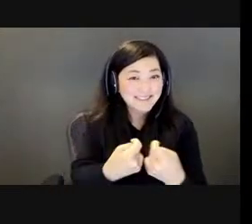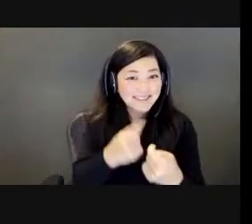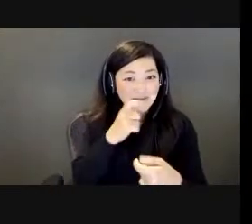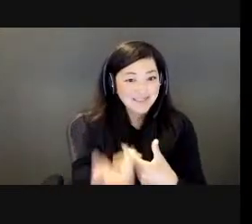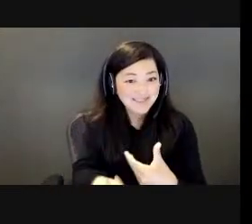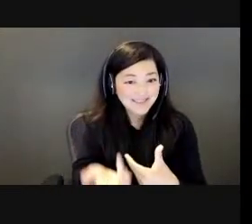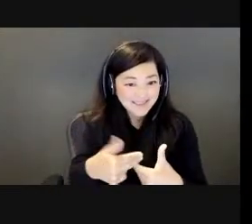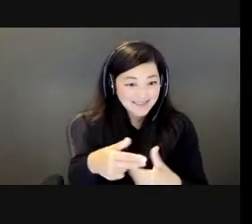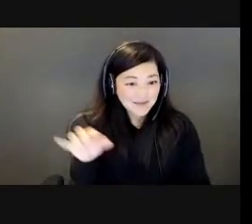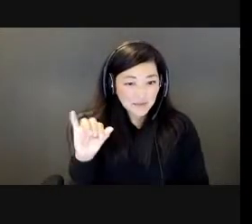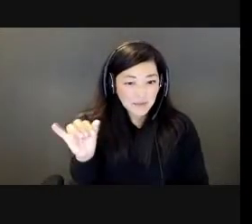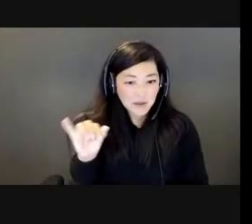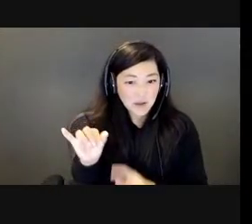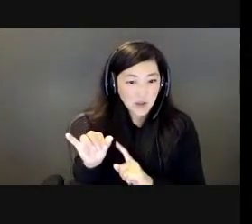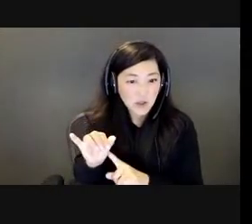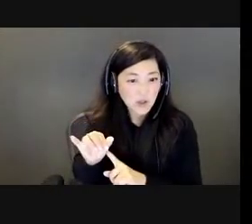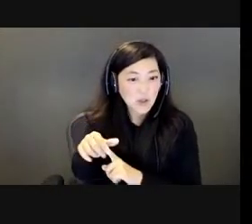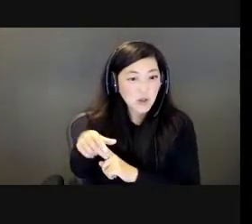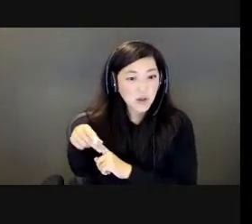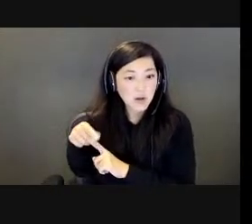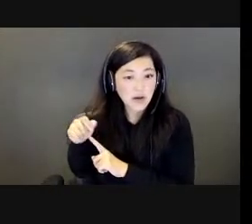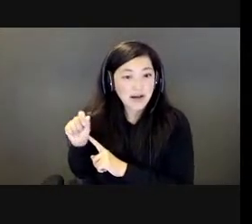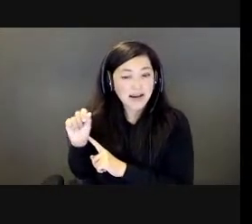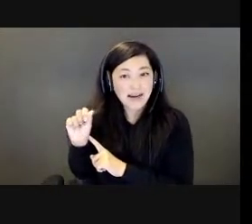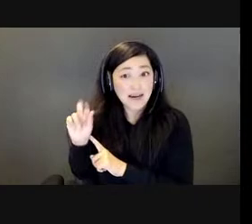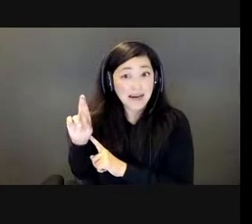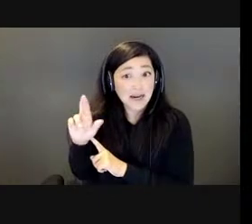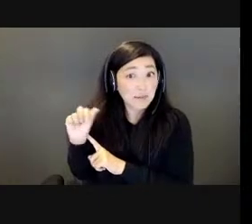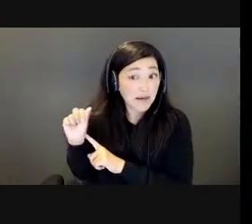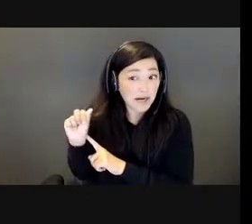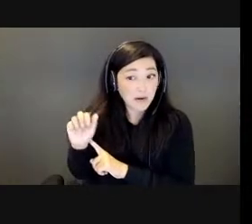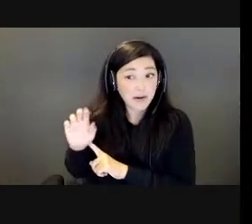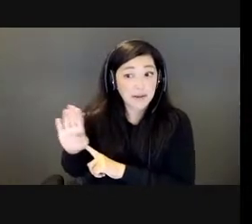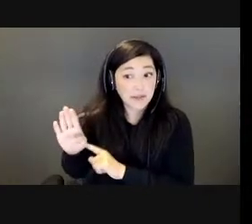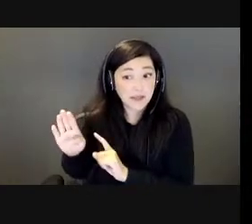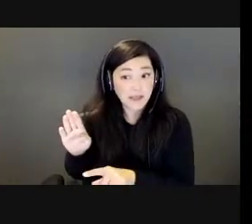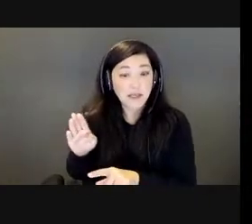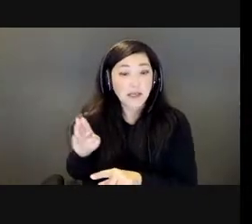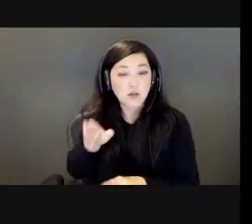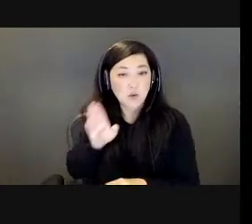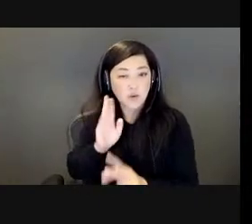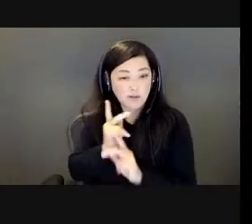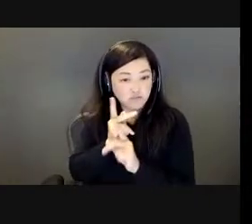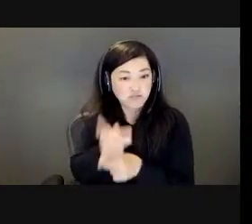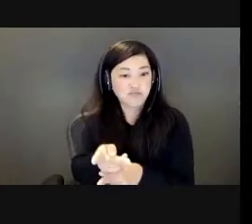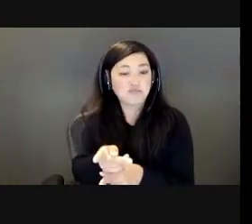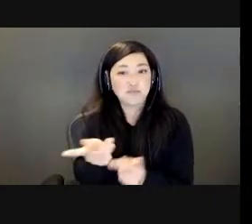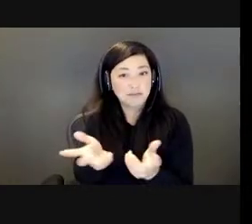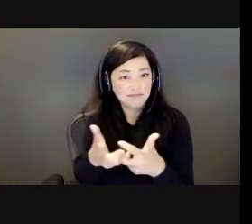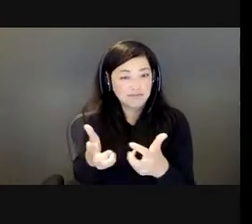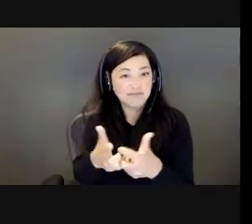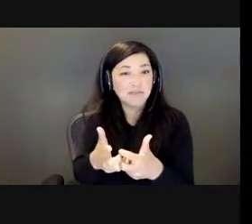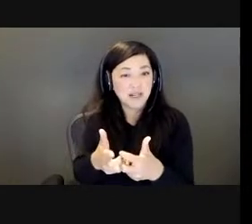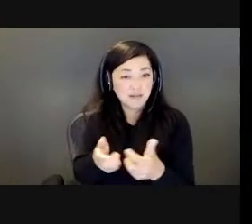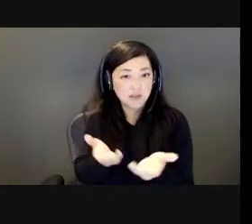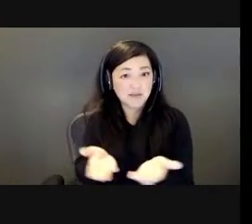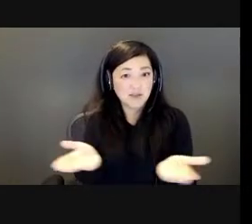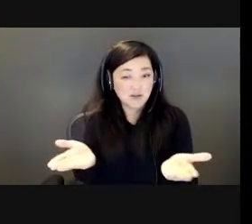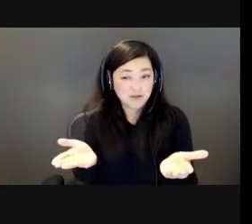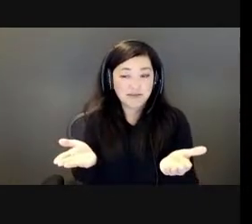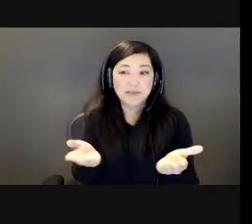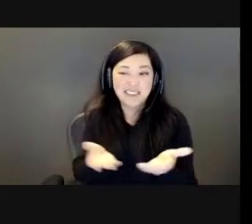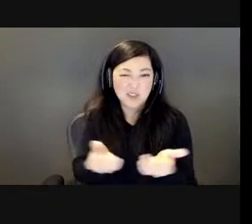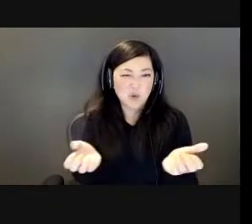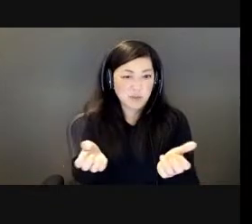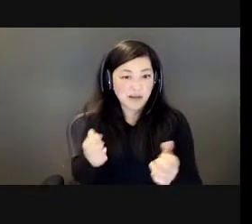Para-MB program, which actually has a free adapted equipment loan service with over 500 pieces of equipment in it